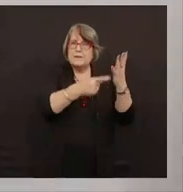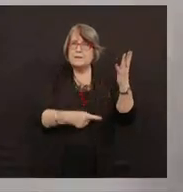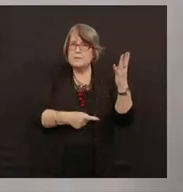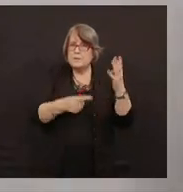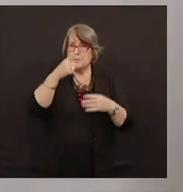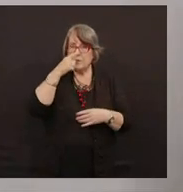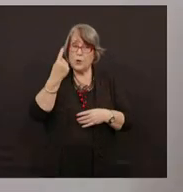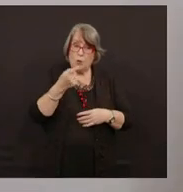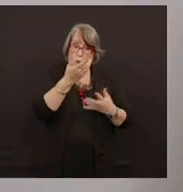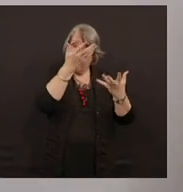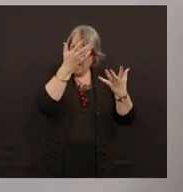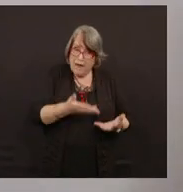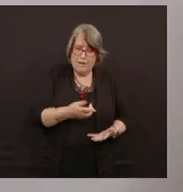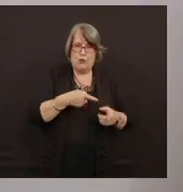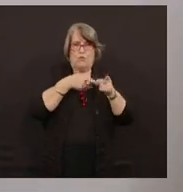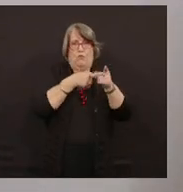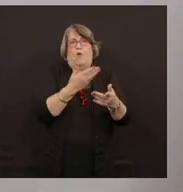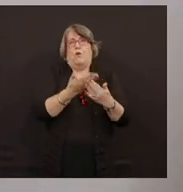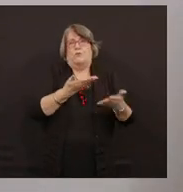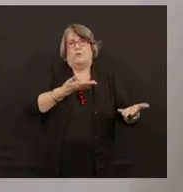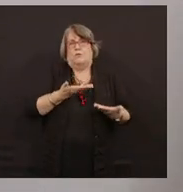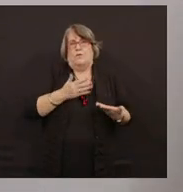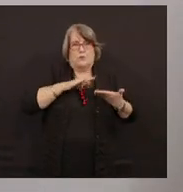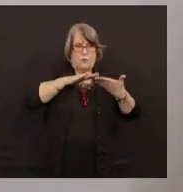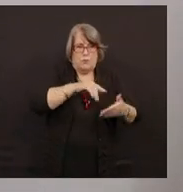people who are heavily reliant on services.